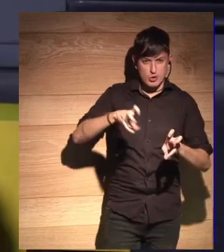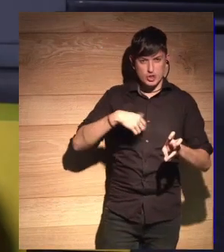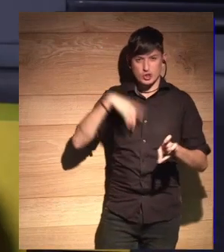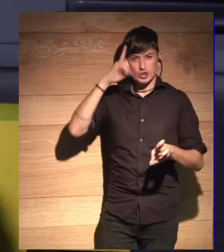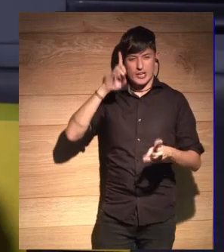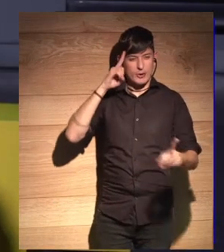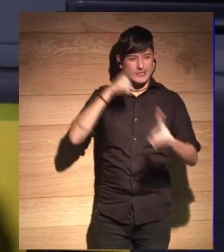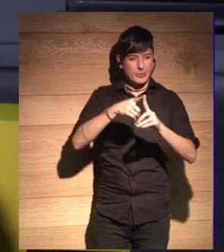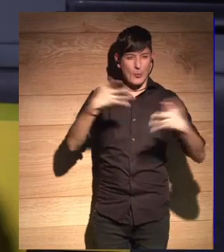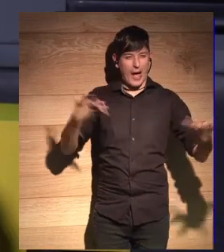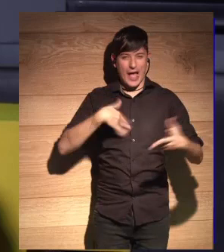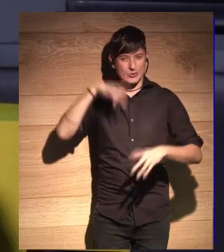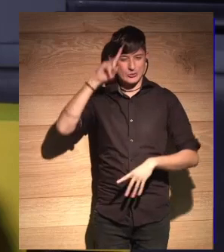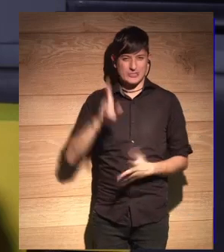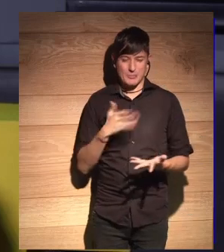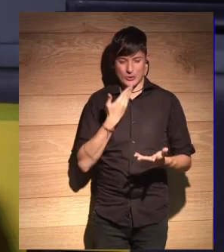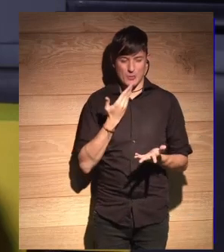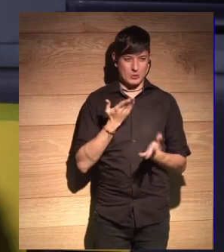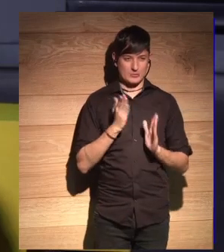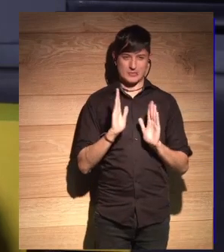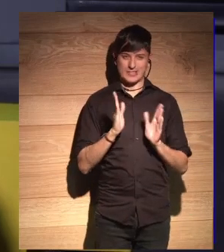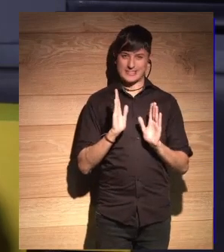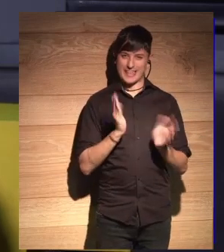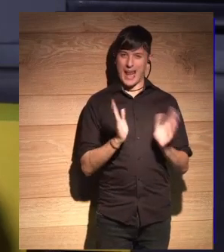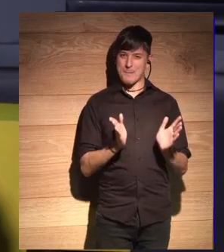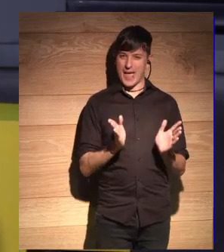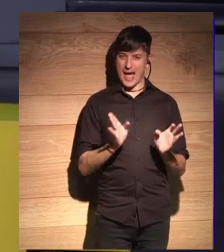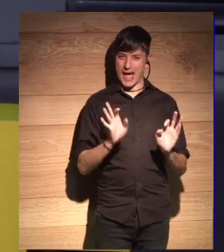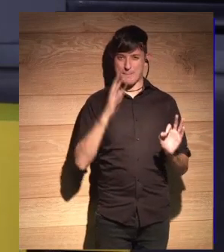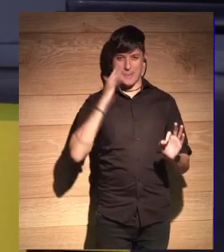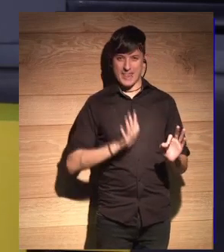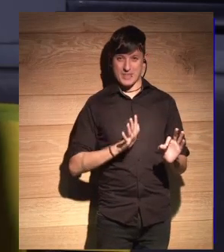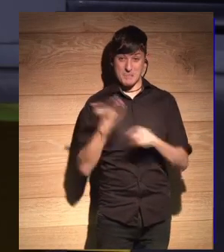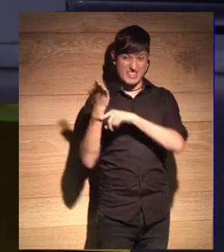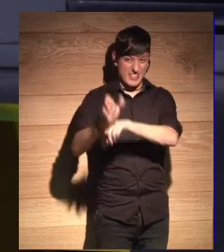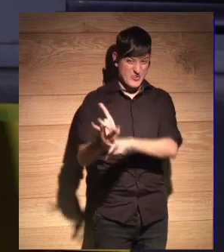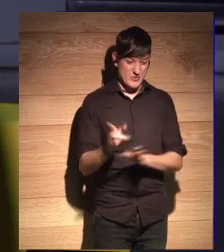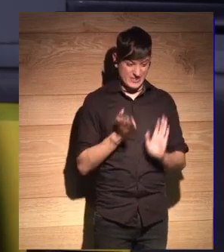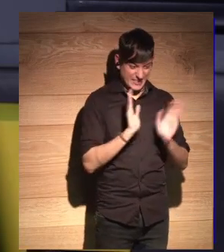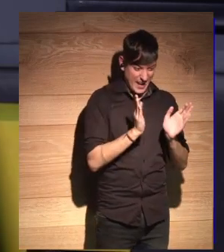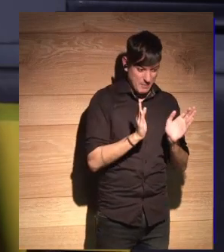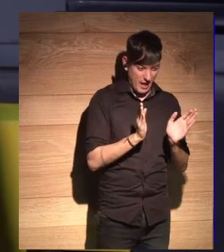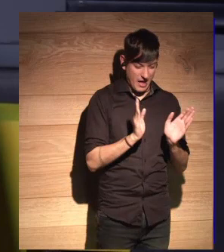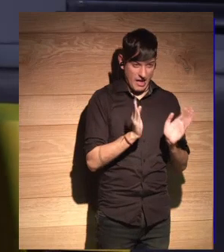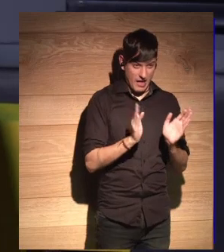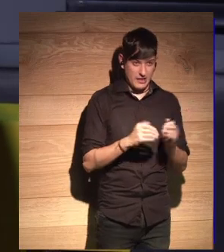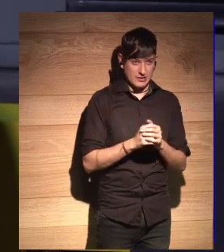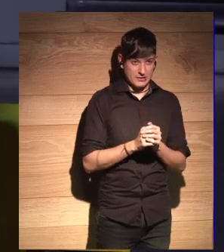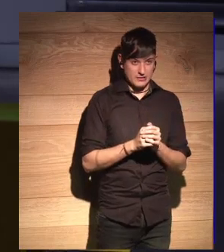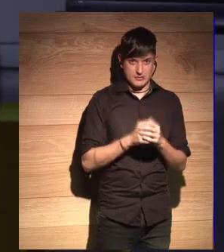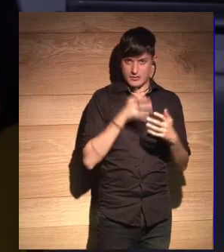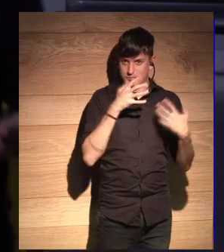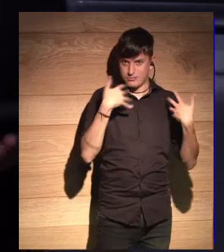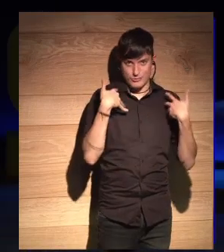go through, really, about, the torture of being an artist. But you can ask questions after